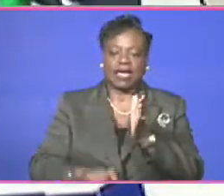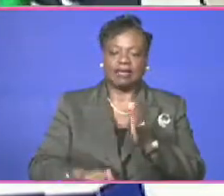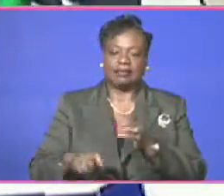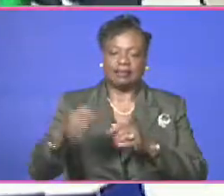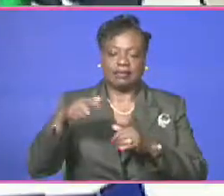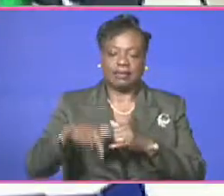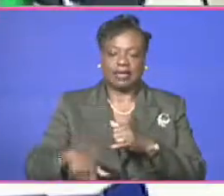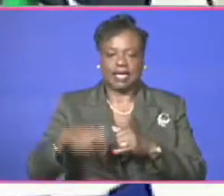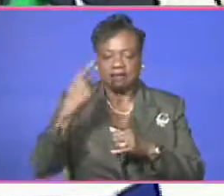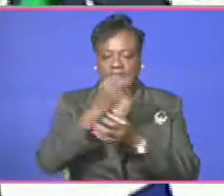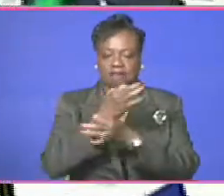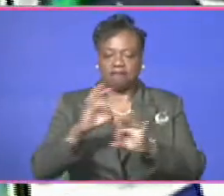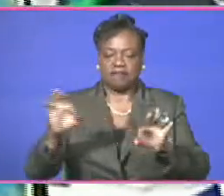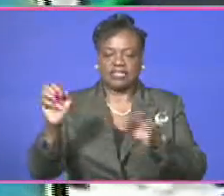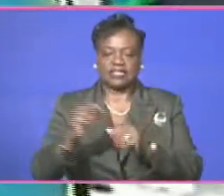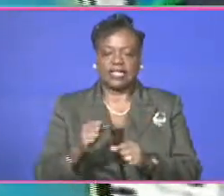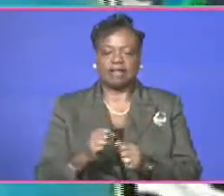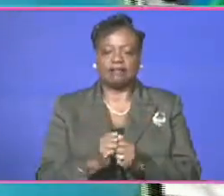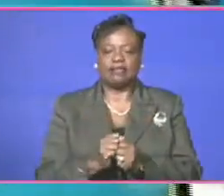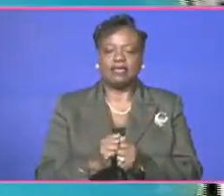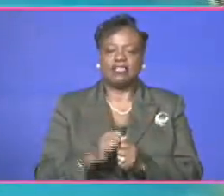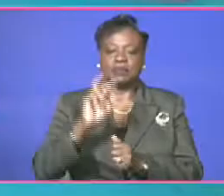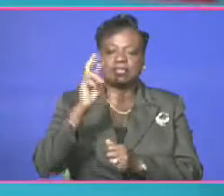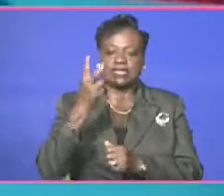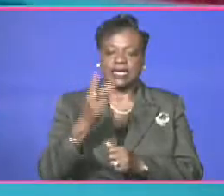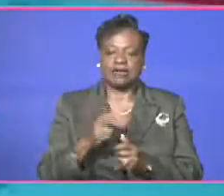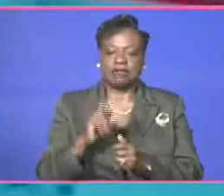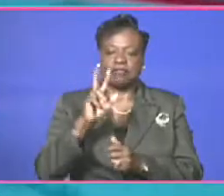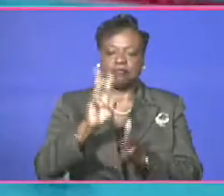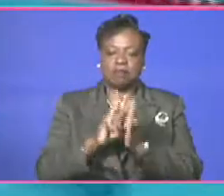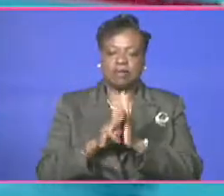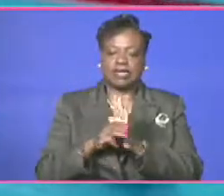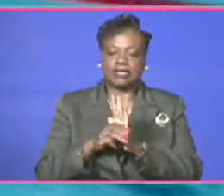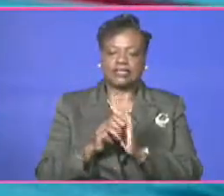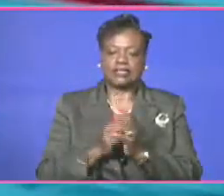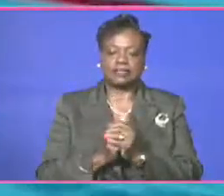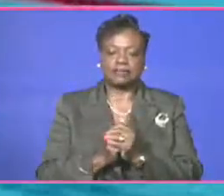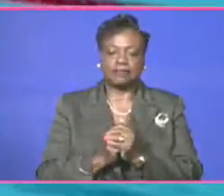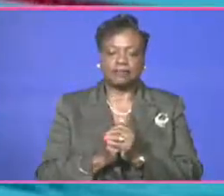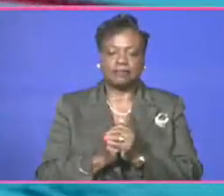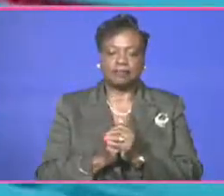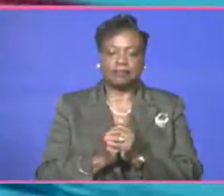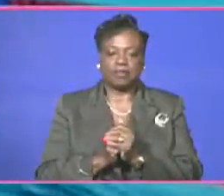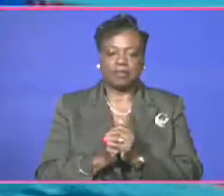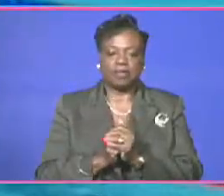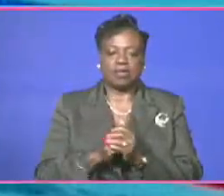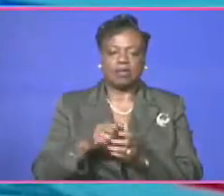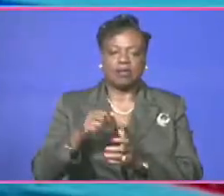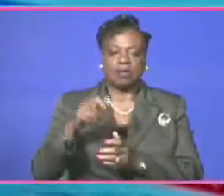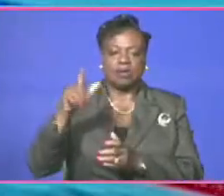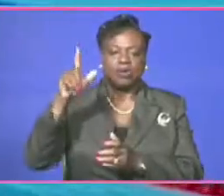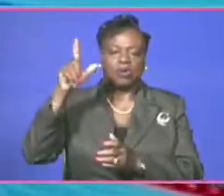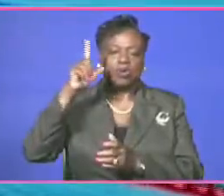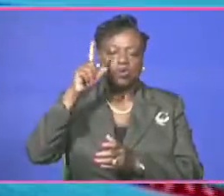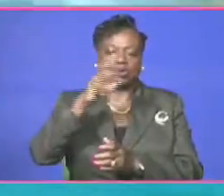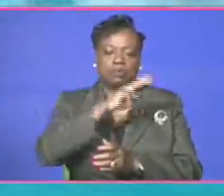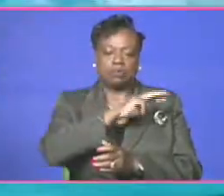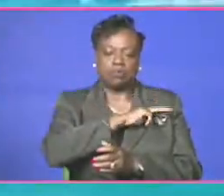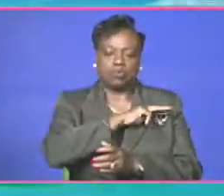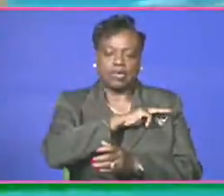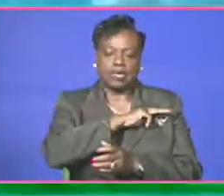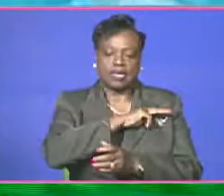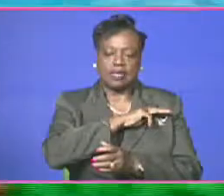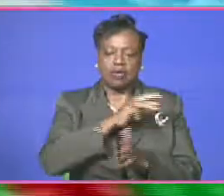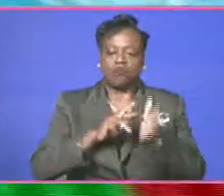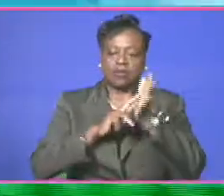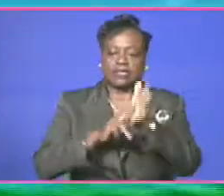The quartet was second in 3 minutes 20.94 seconds. Meanwhile, Laura Morley also competed in the meet. Morley represented